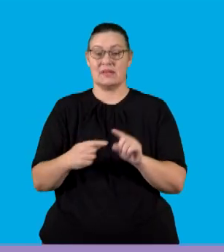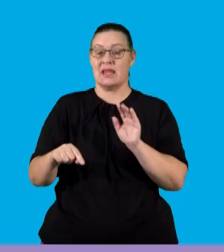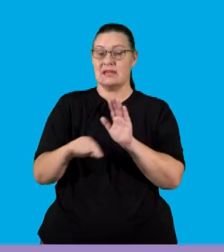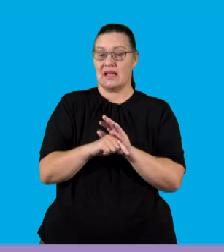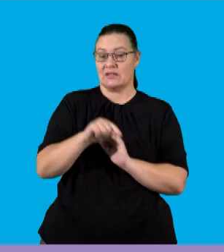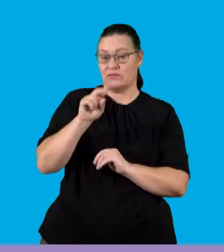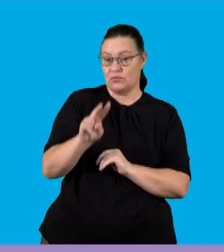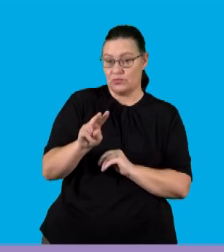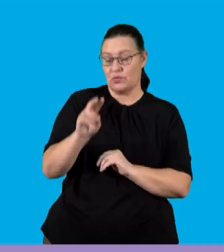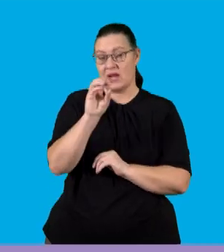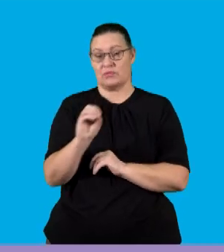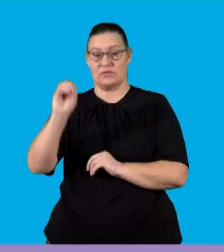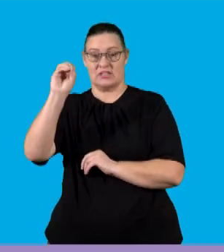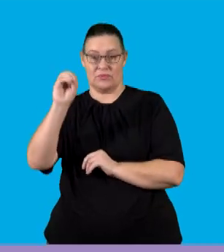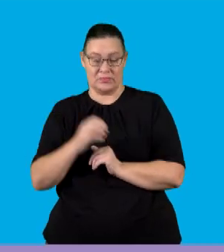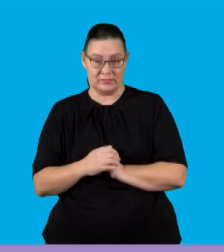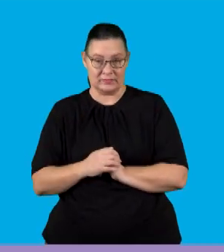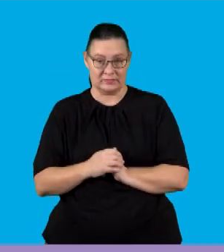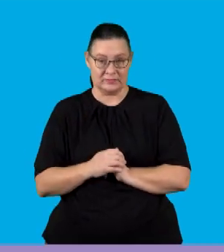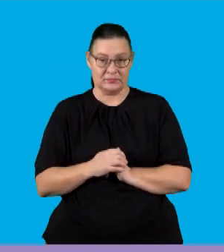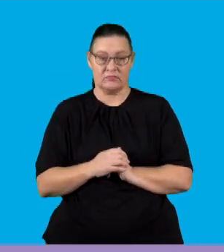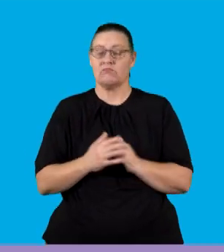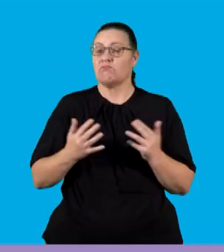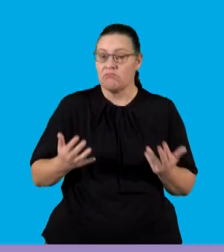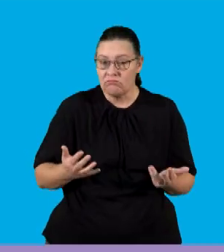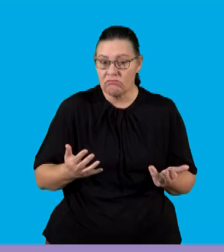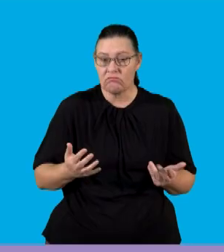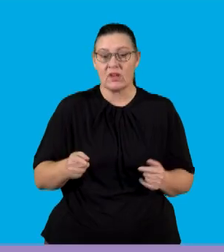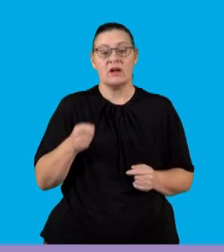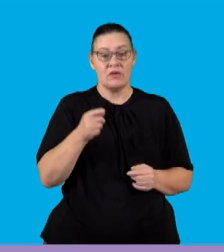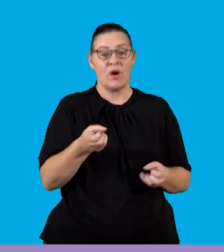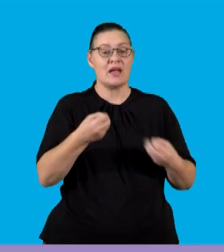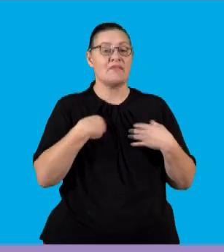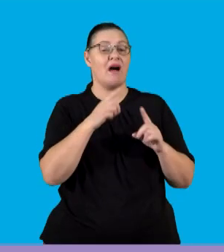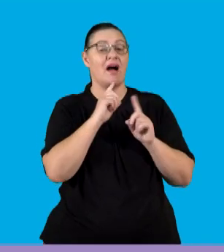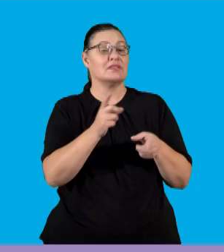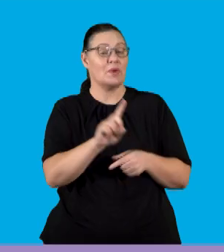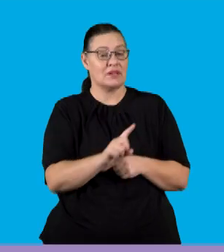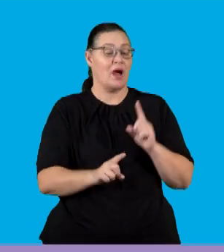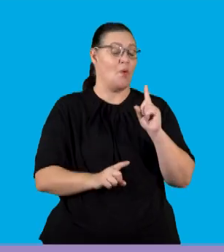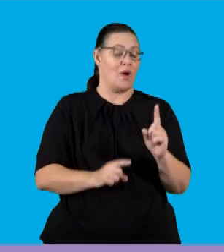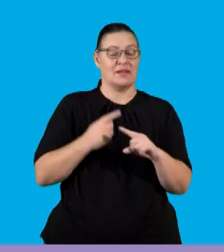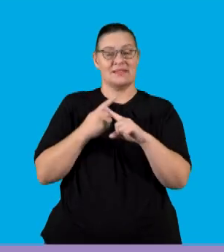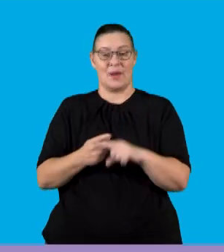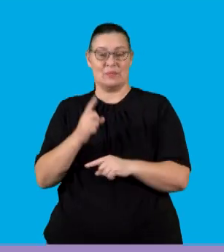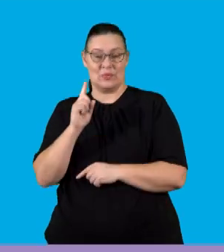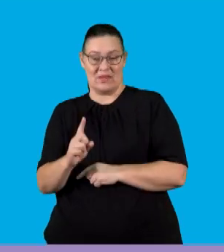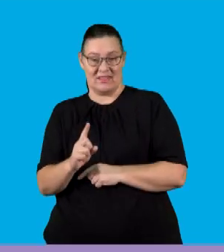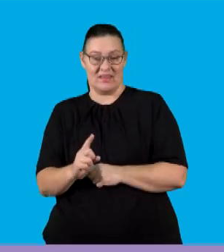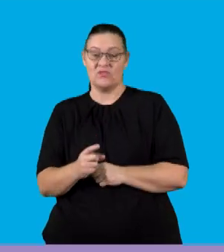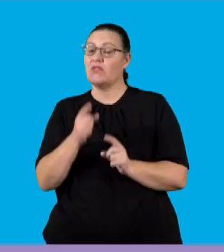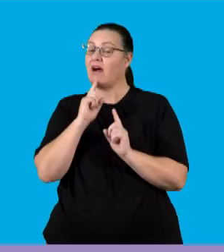negative 2 exponent 0. Of course, this will give us a 1 multiplied by a